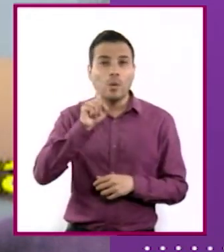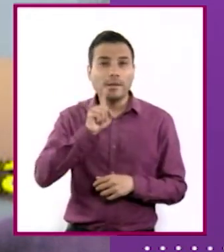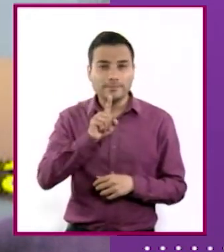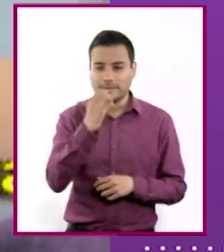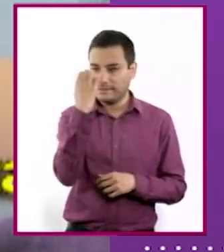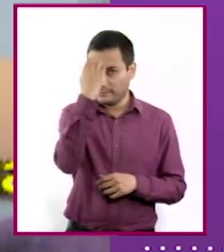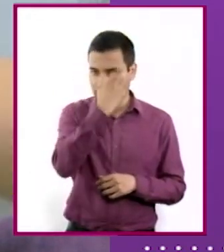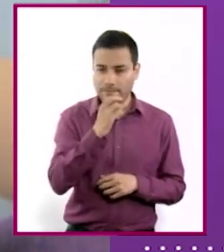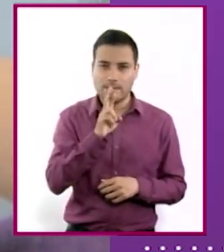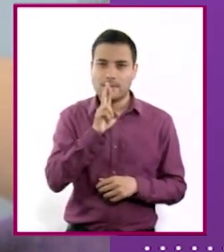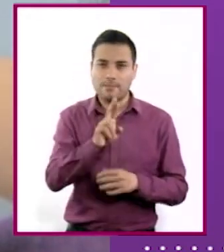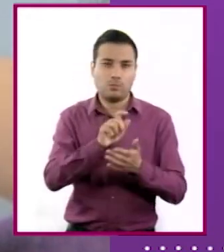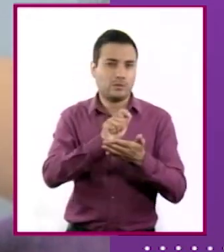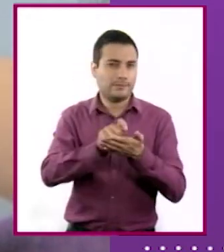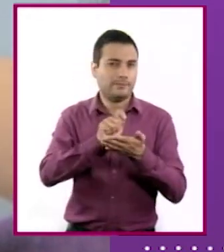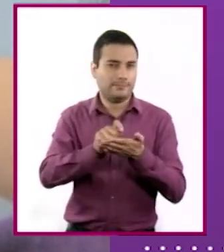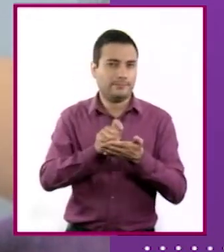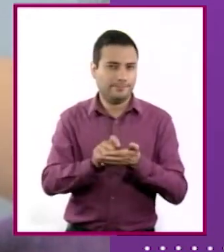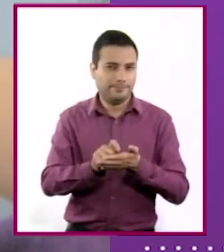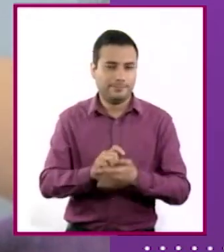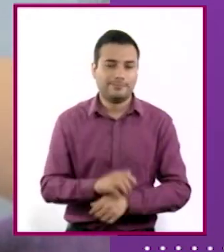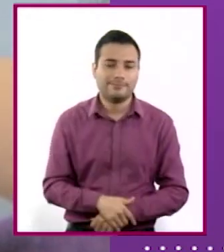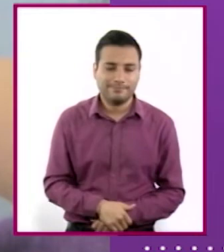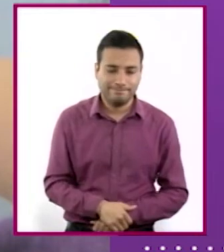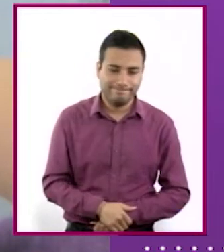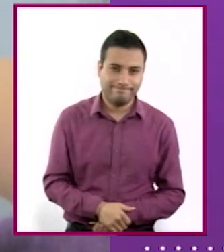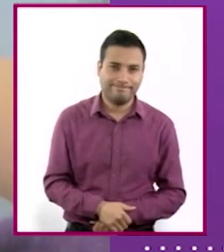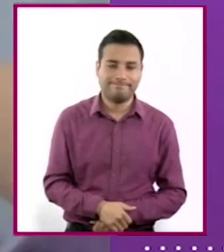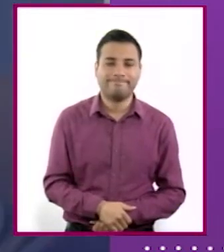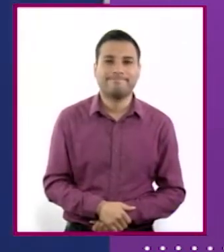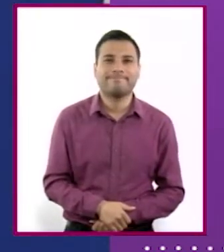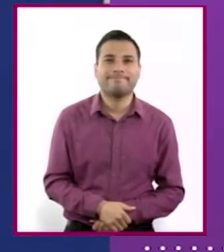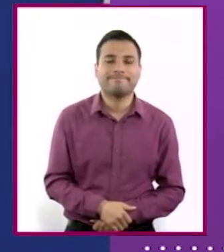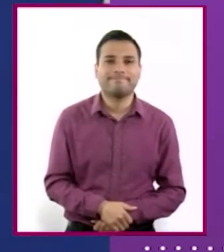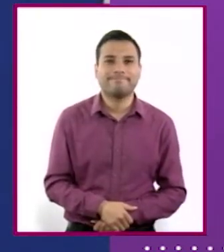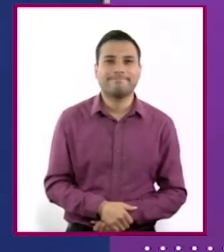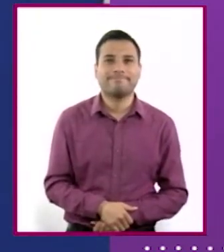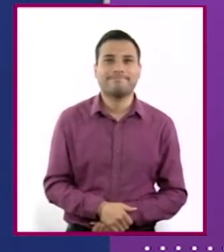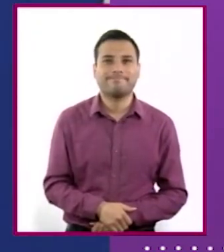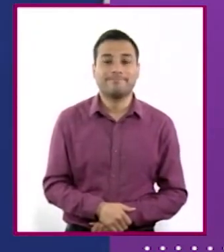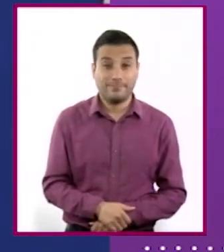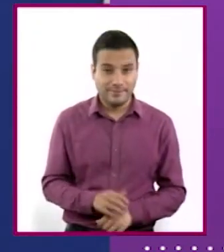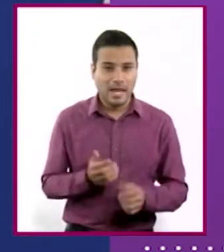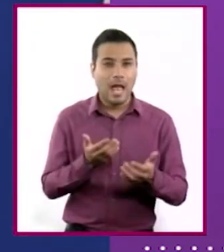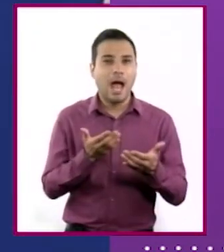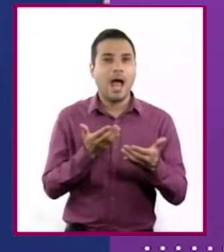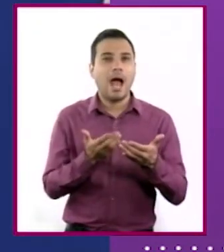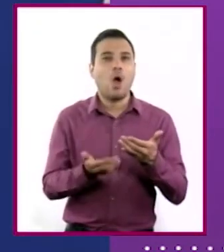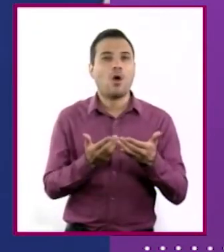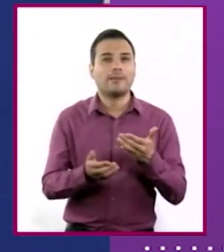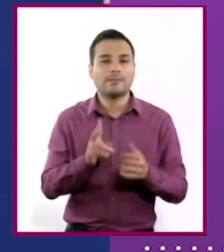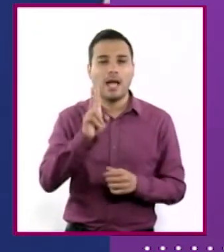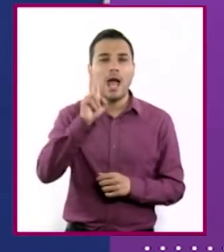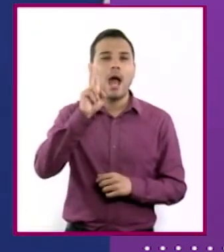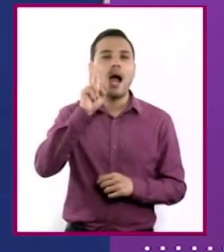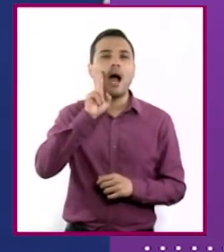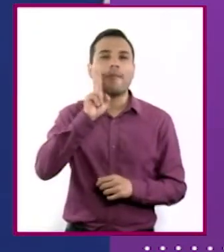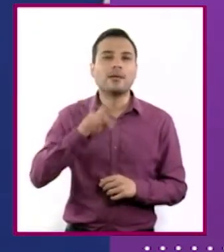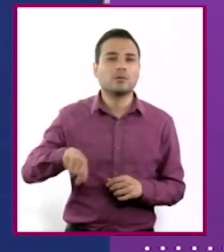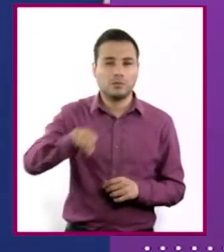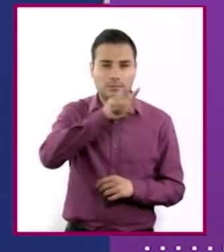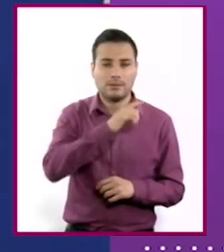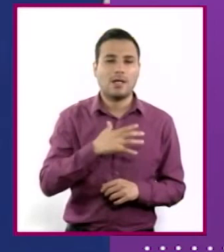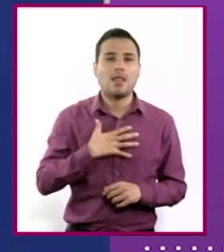exam. Finalmente, respondió el examen. Ahora, prueben resolver este